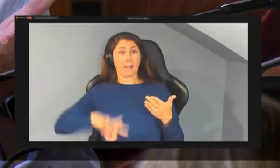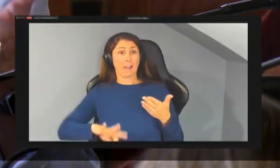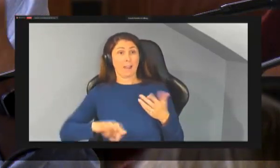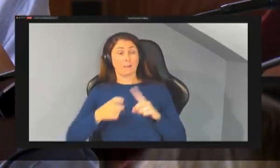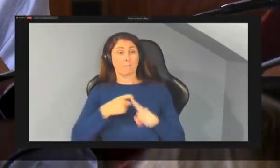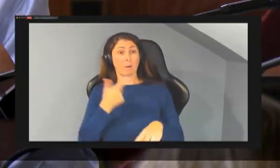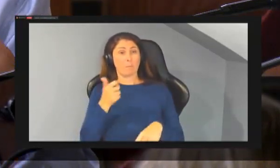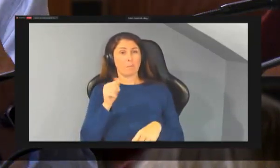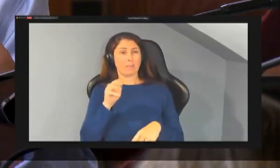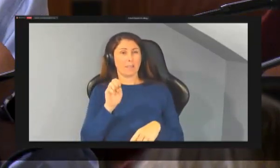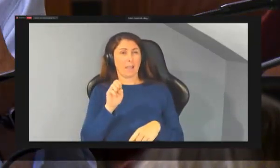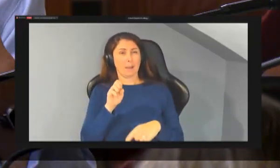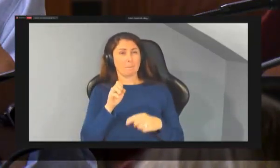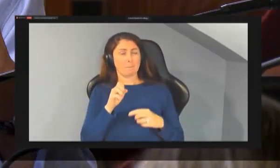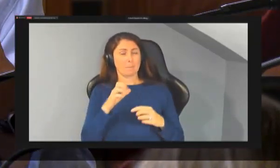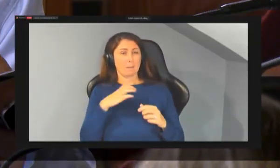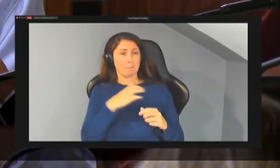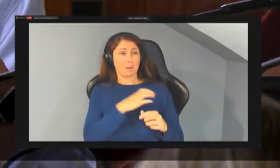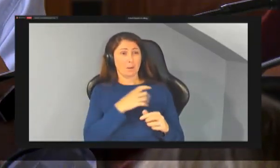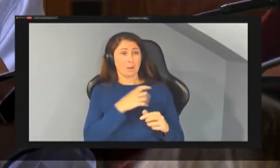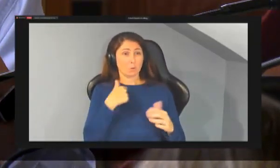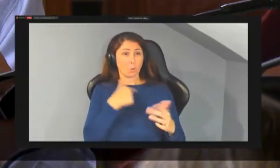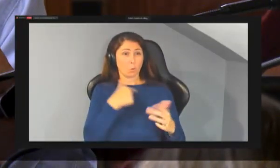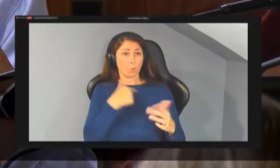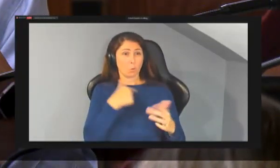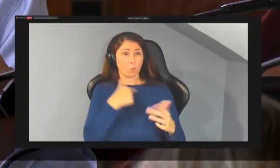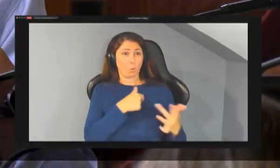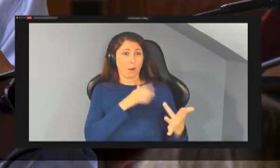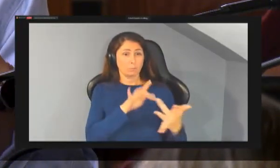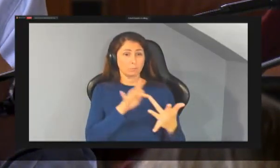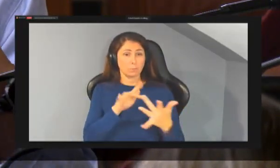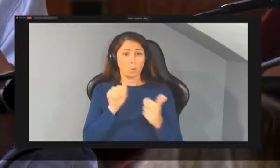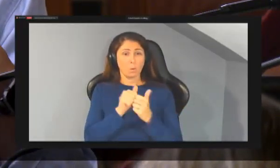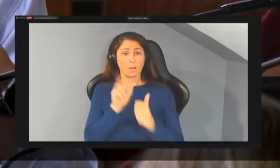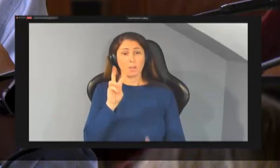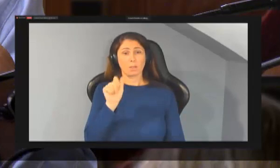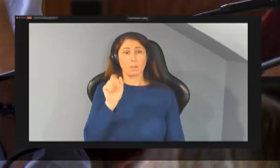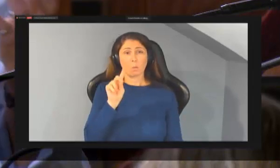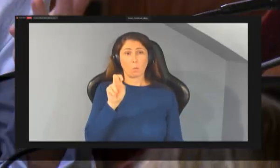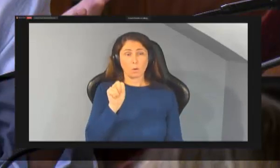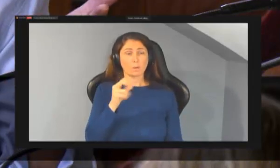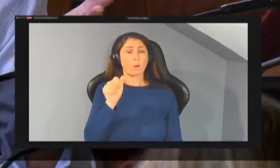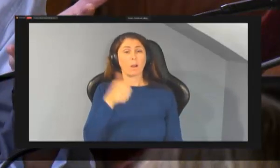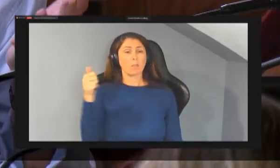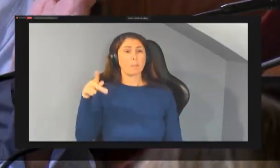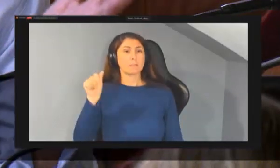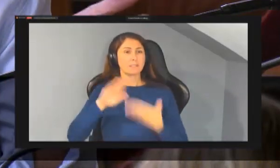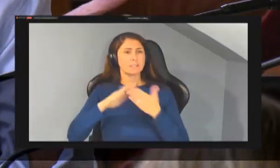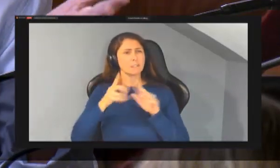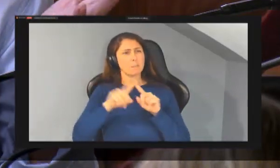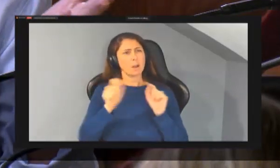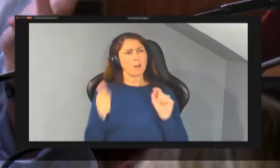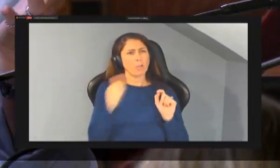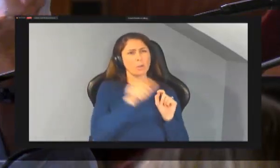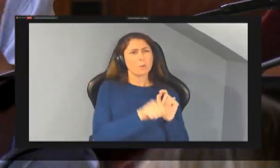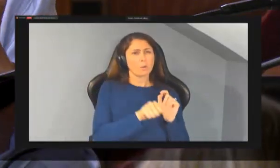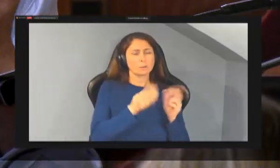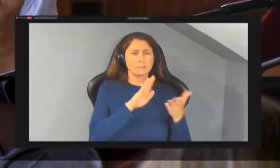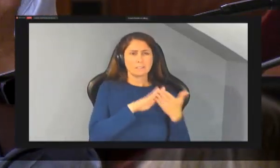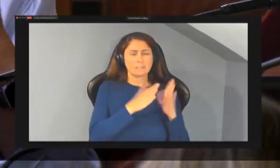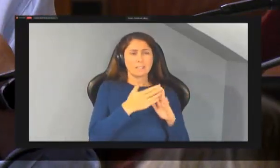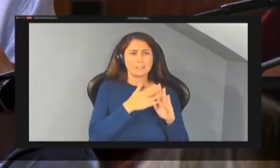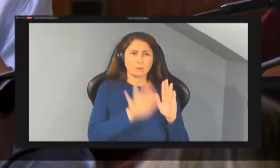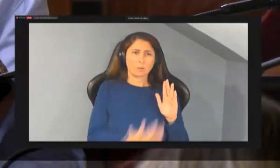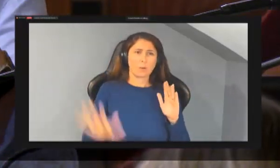Commission. We've been in contact with the warden and what other Pennsylvania cities, but also what other cities throughout the country